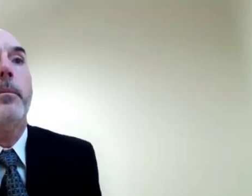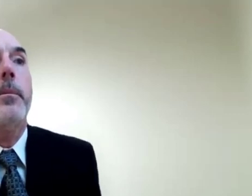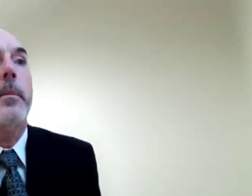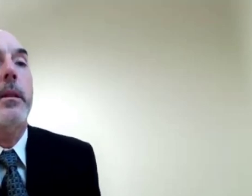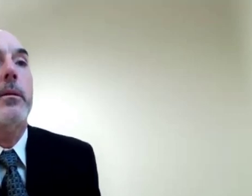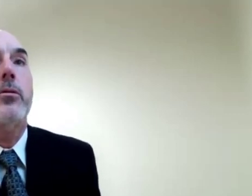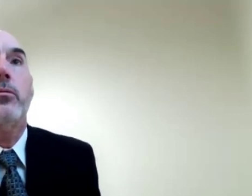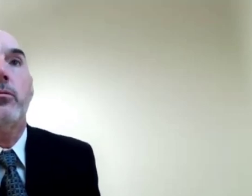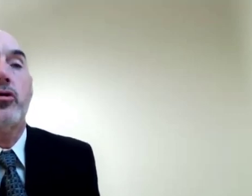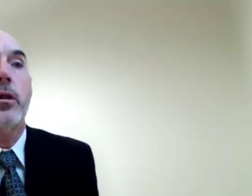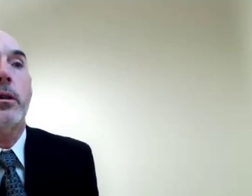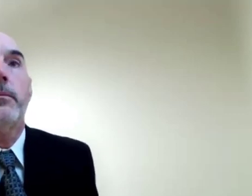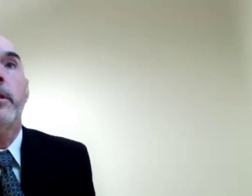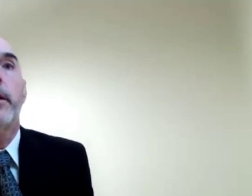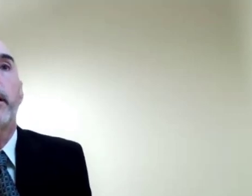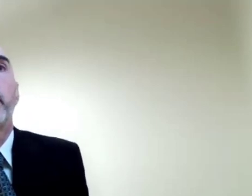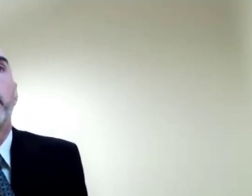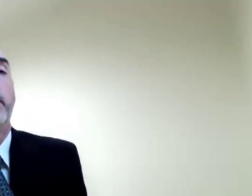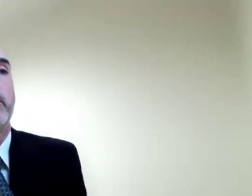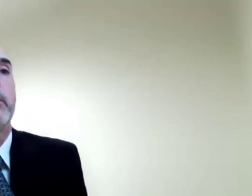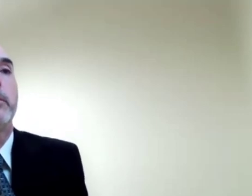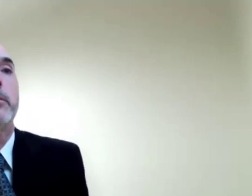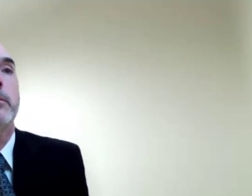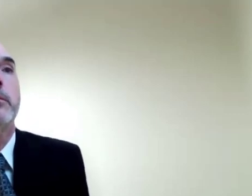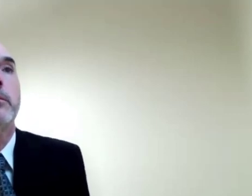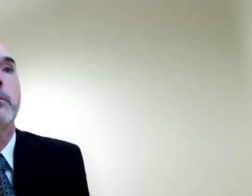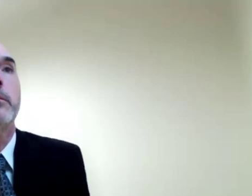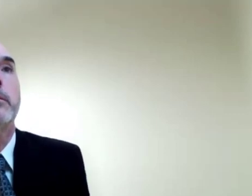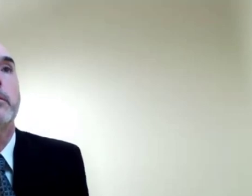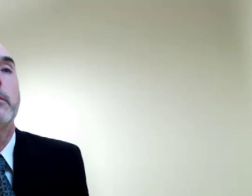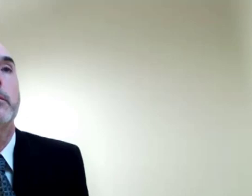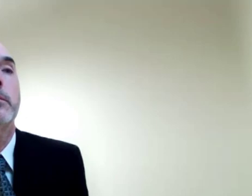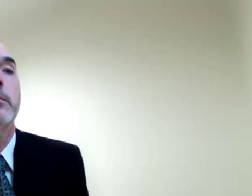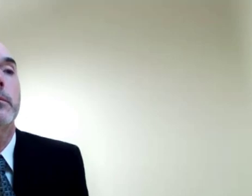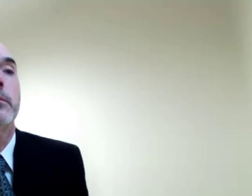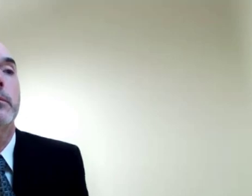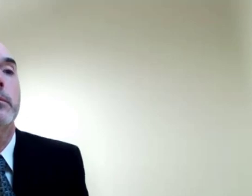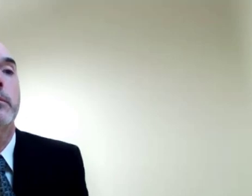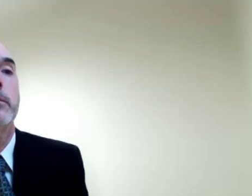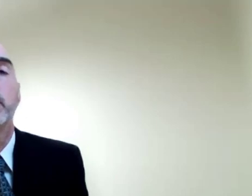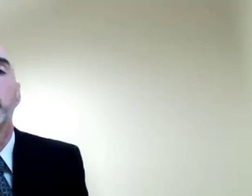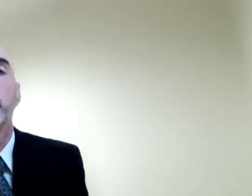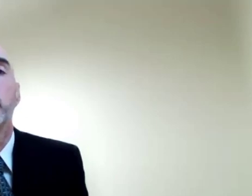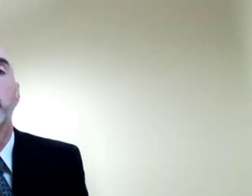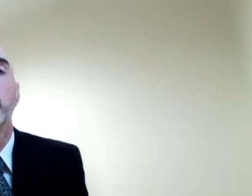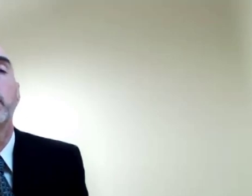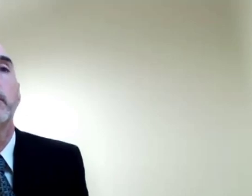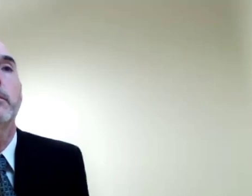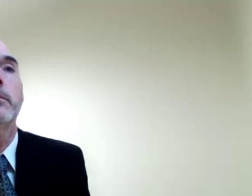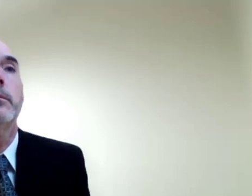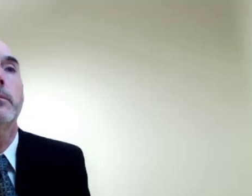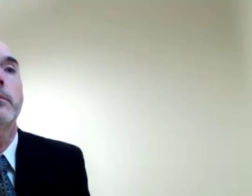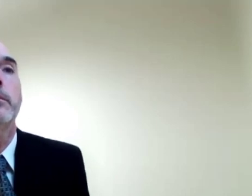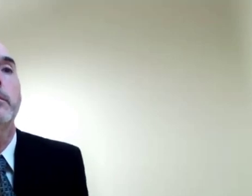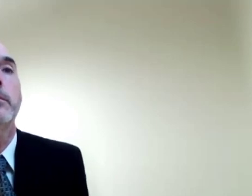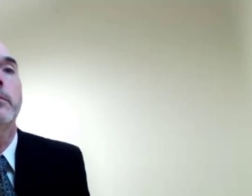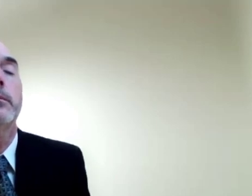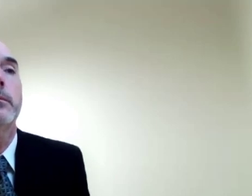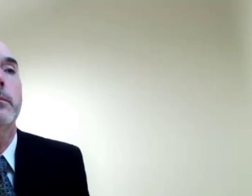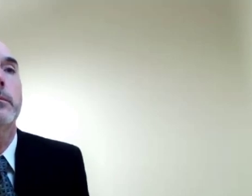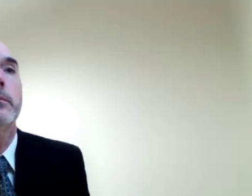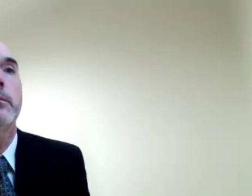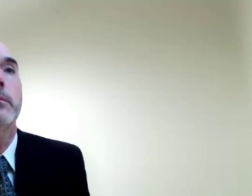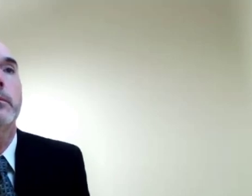Can I jump in on just want to say Sure. one Yeah, thing on thanks, Chris. that? Is that the one thing we didn't talk about is that there's really no law that says that